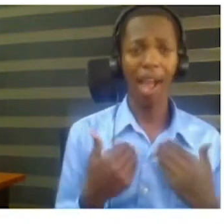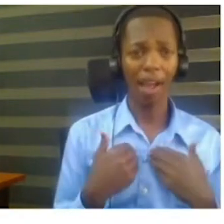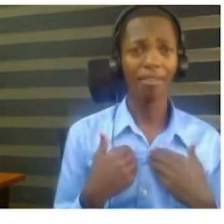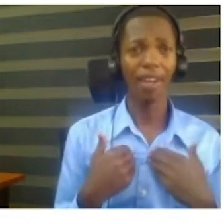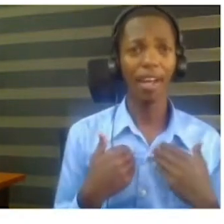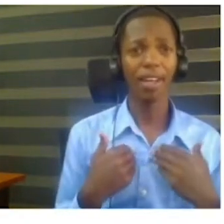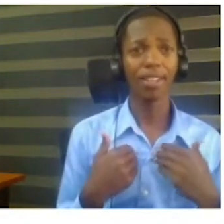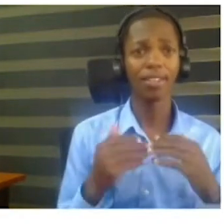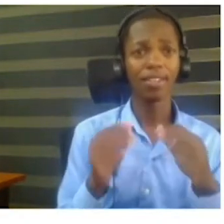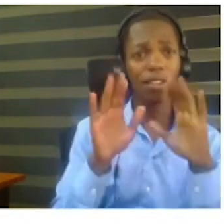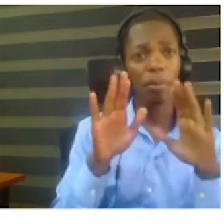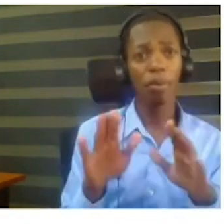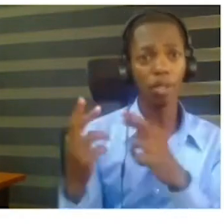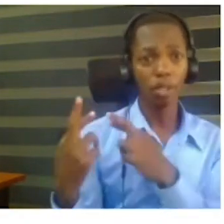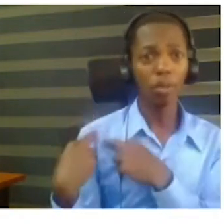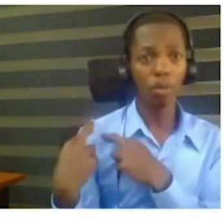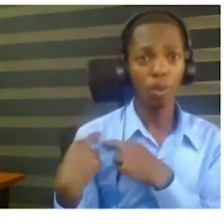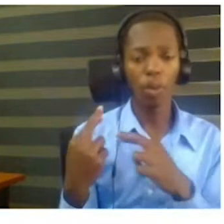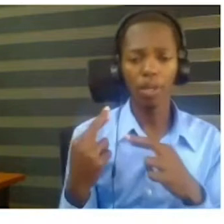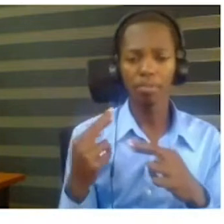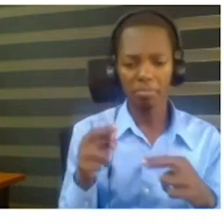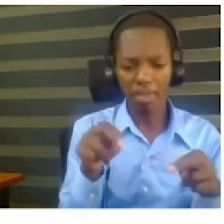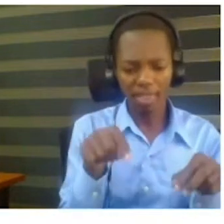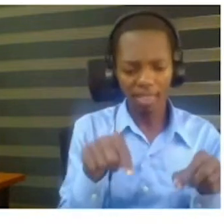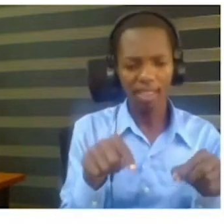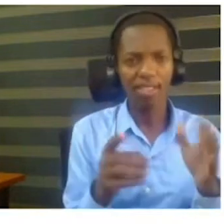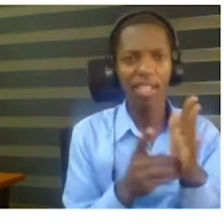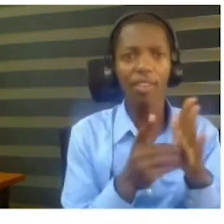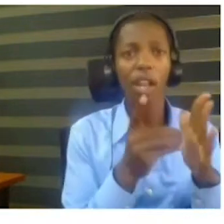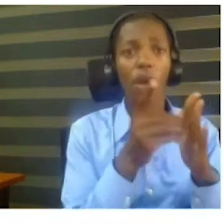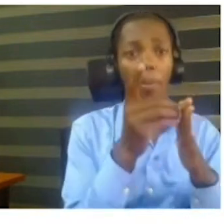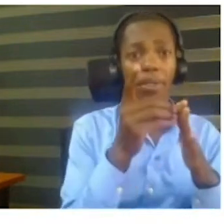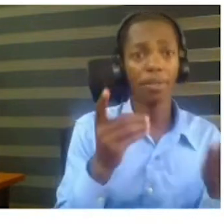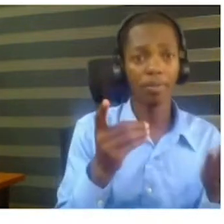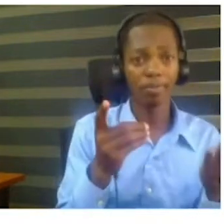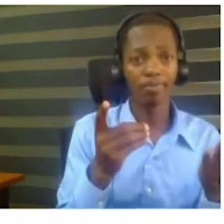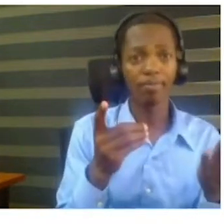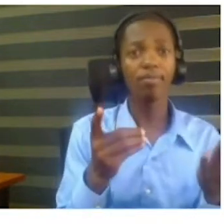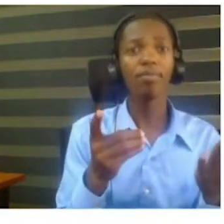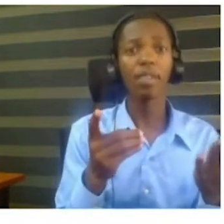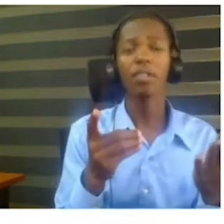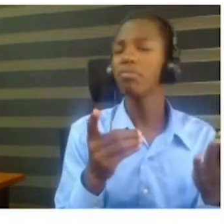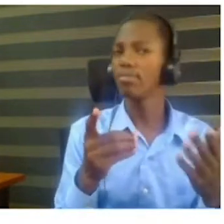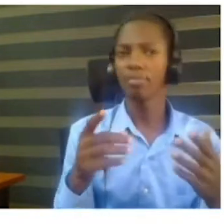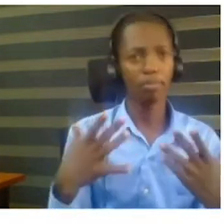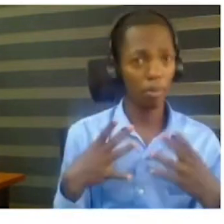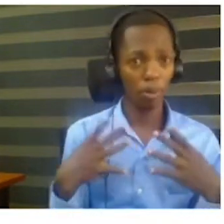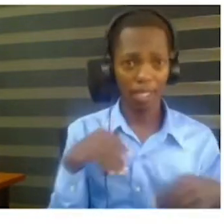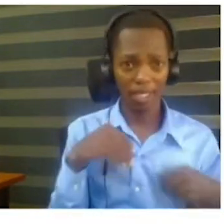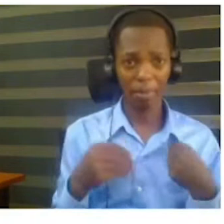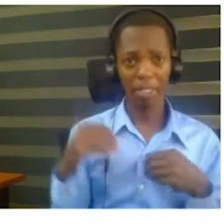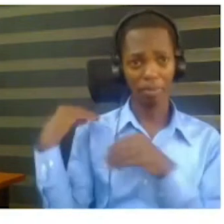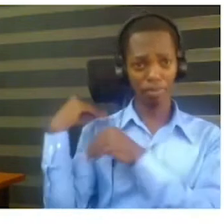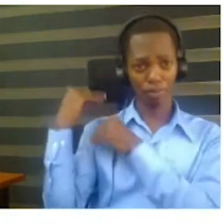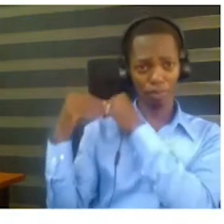creation. Disabled people all throughout history have already been innovating